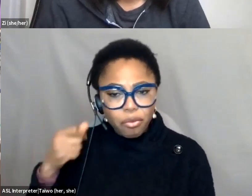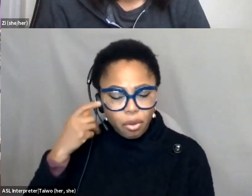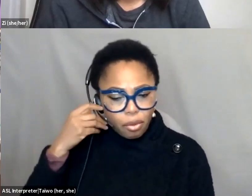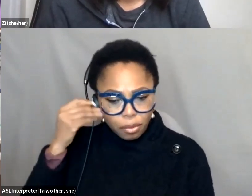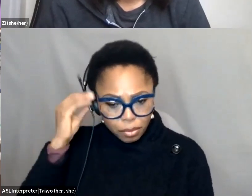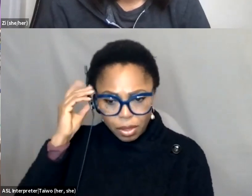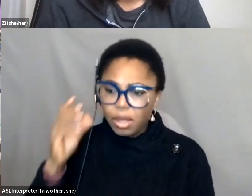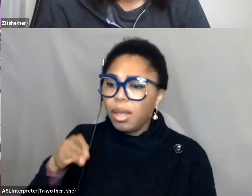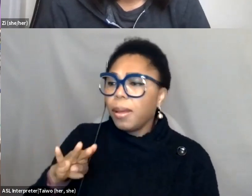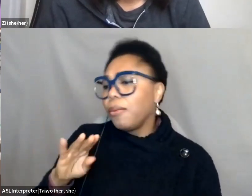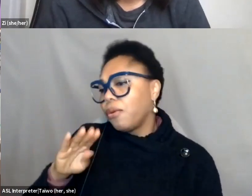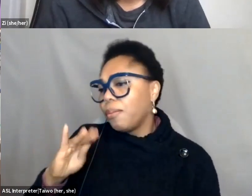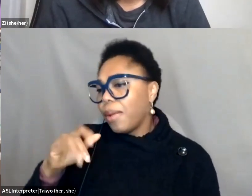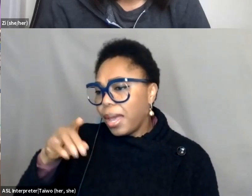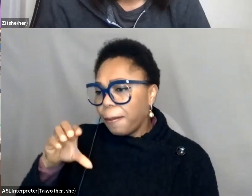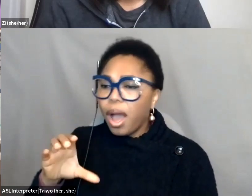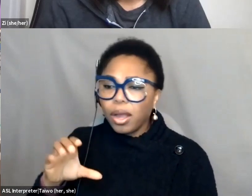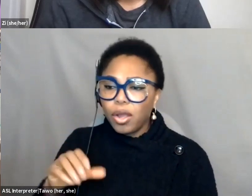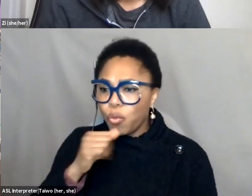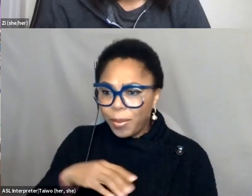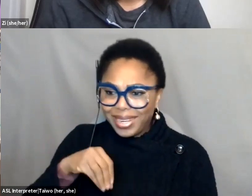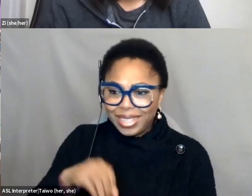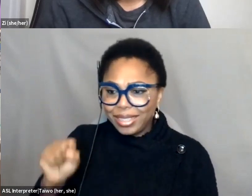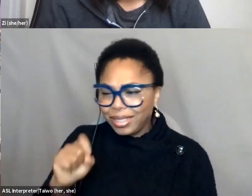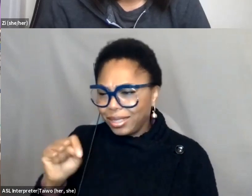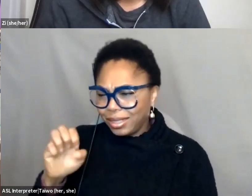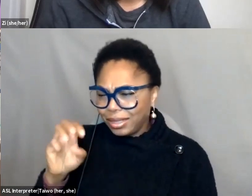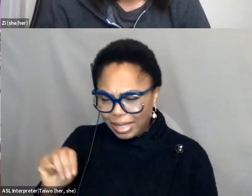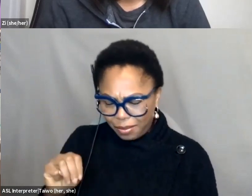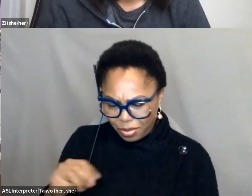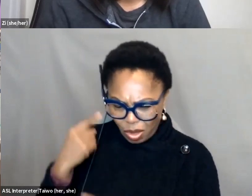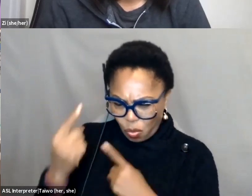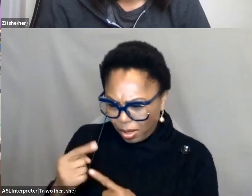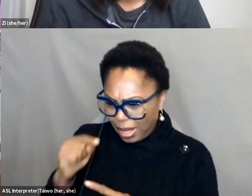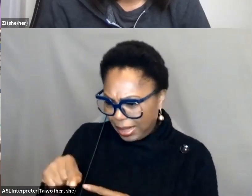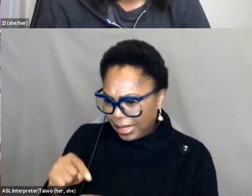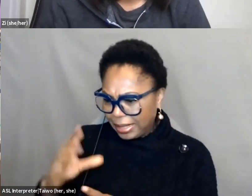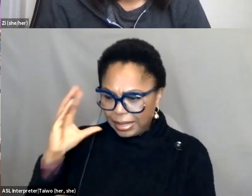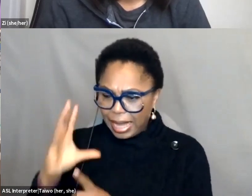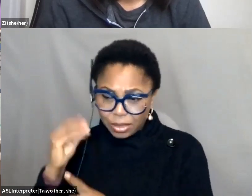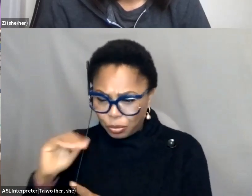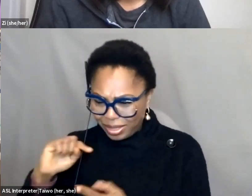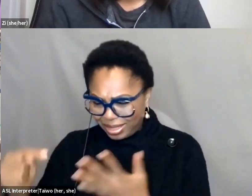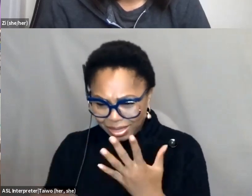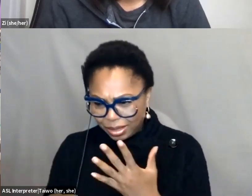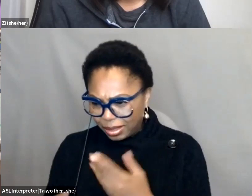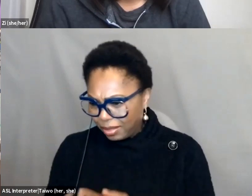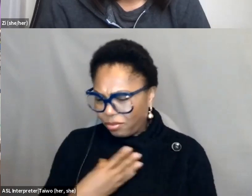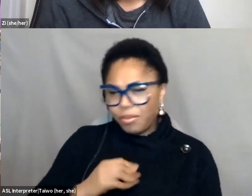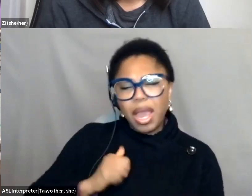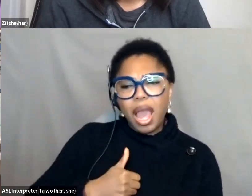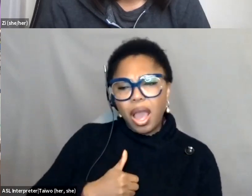in STEM. One might wonder how these experiences have affected me. I still